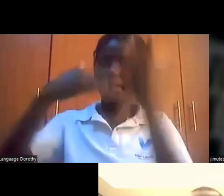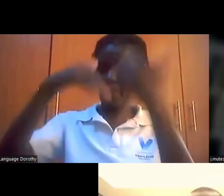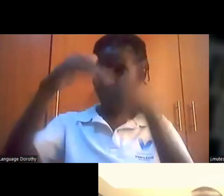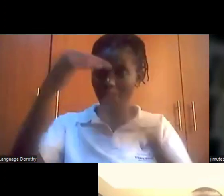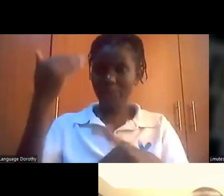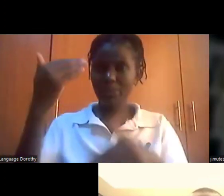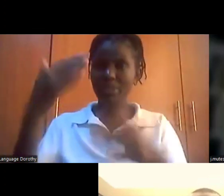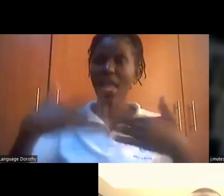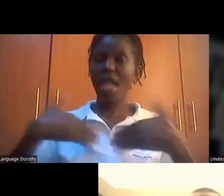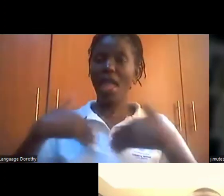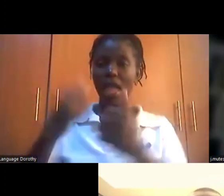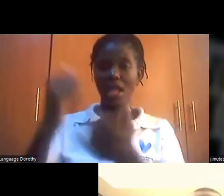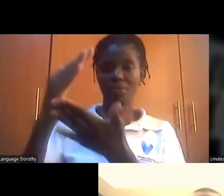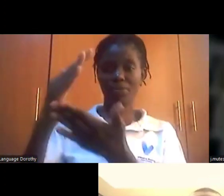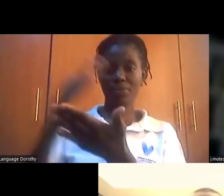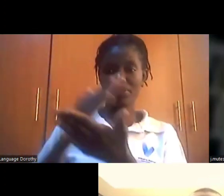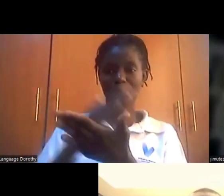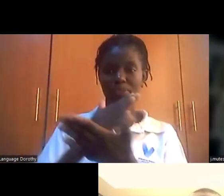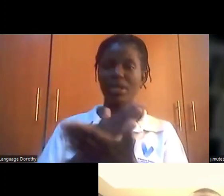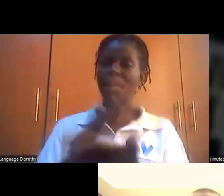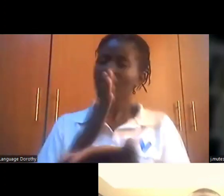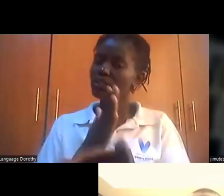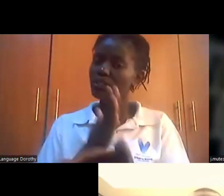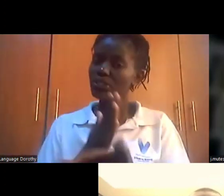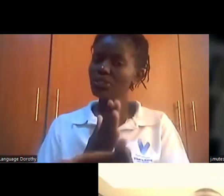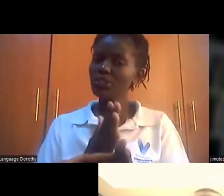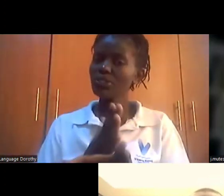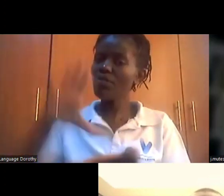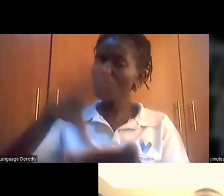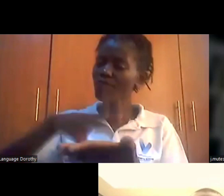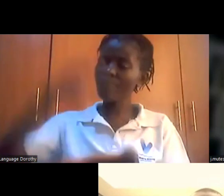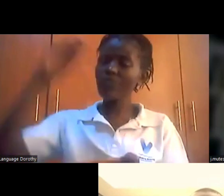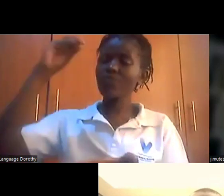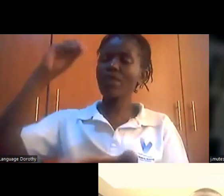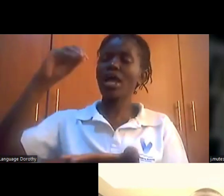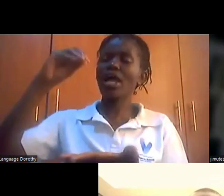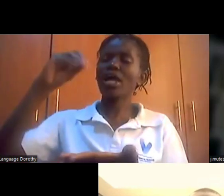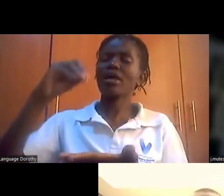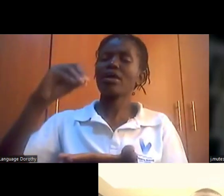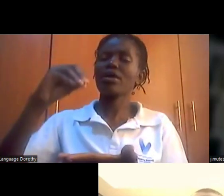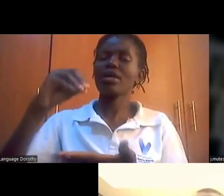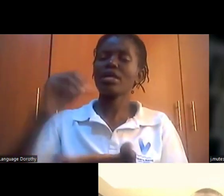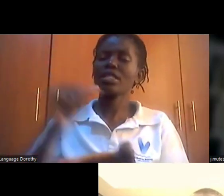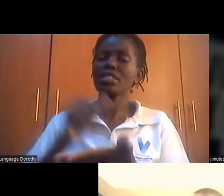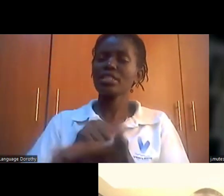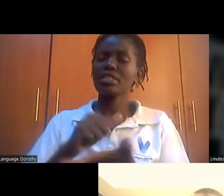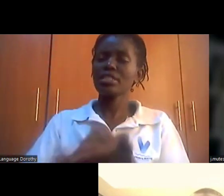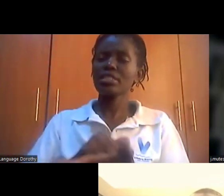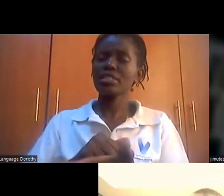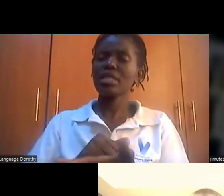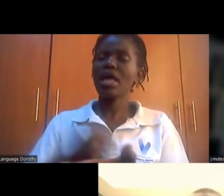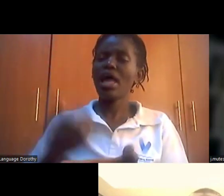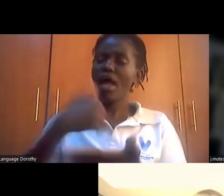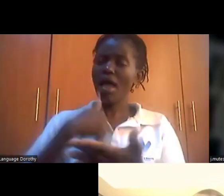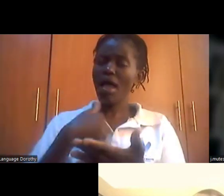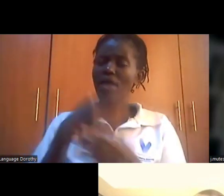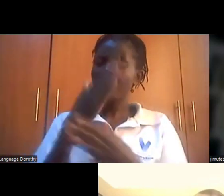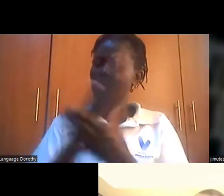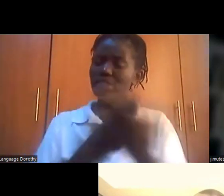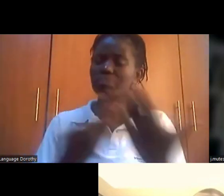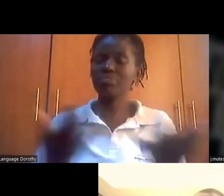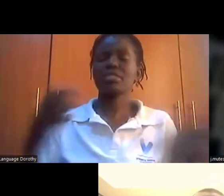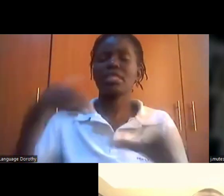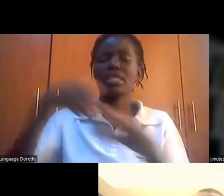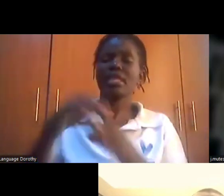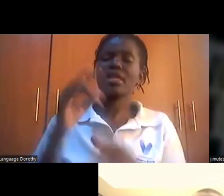programs, that we actually found that there are some component in regard to FGM. Mm-hmm. The problem